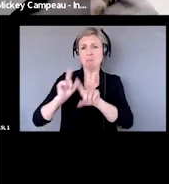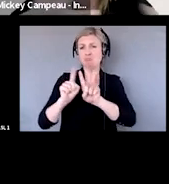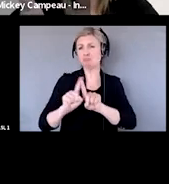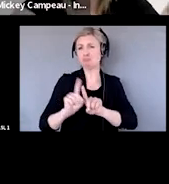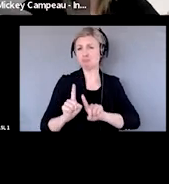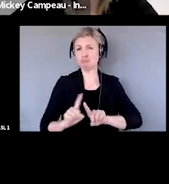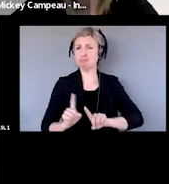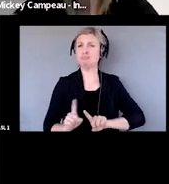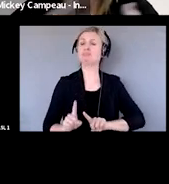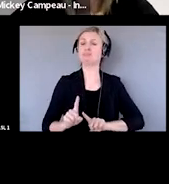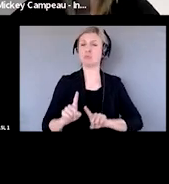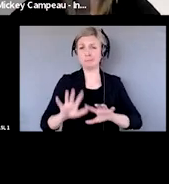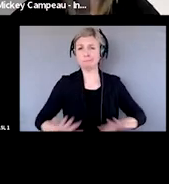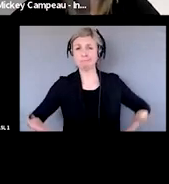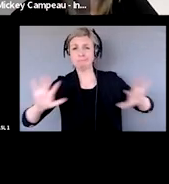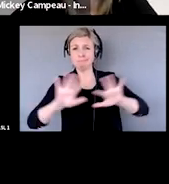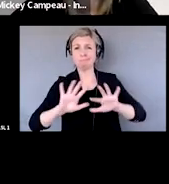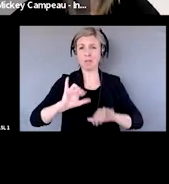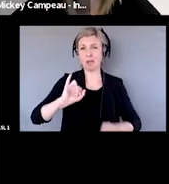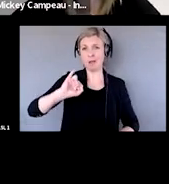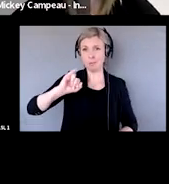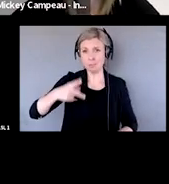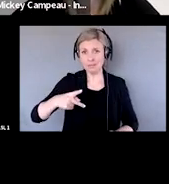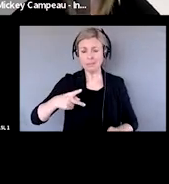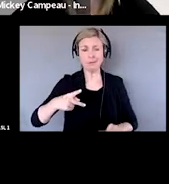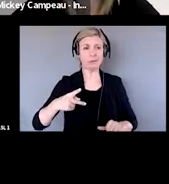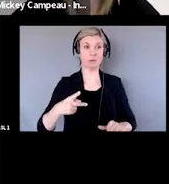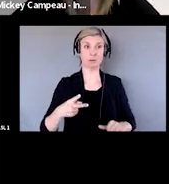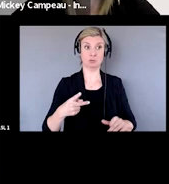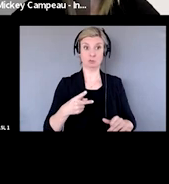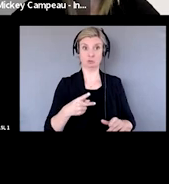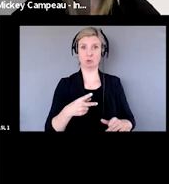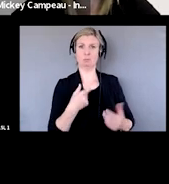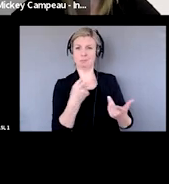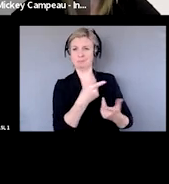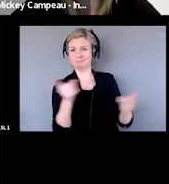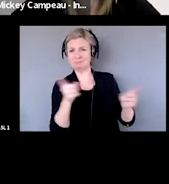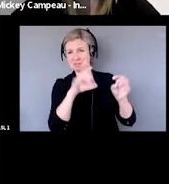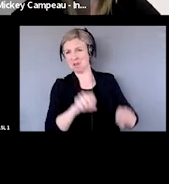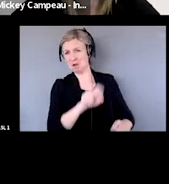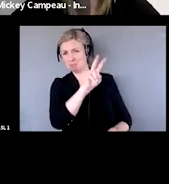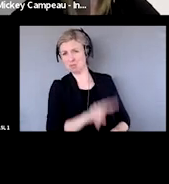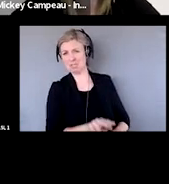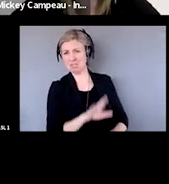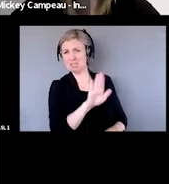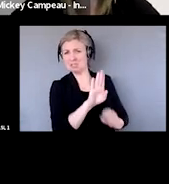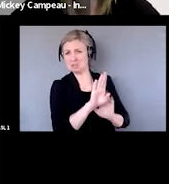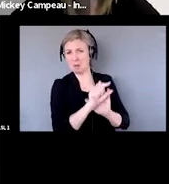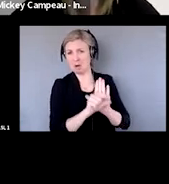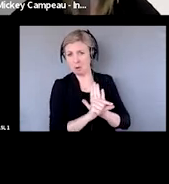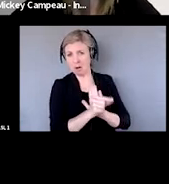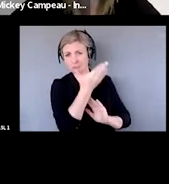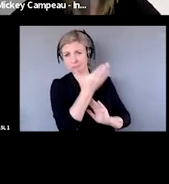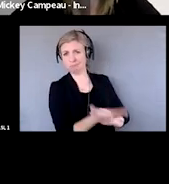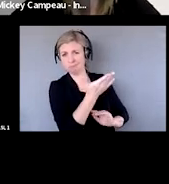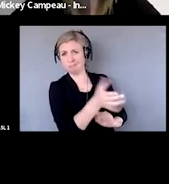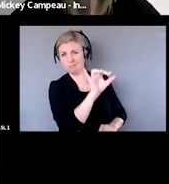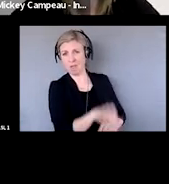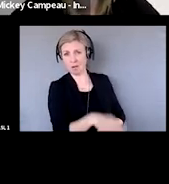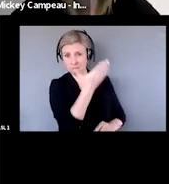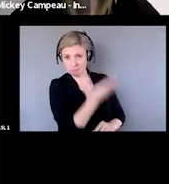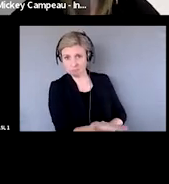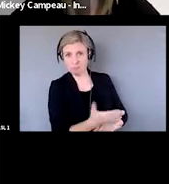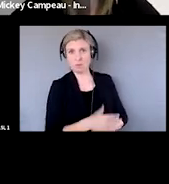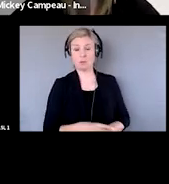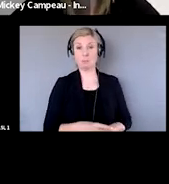you there is definitely more in his bio that you can read there on your screen. But I think out of anyone that could be here with us